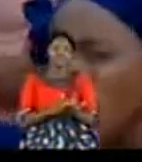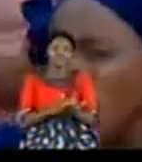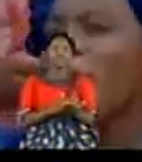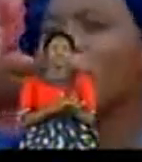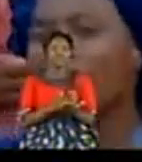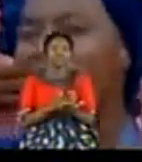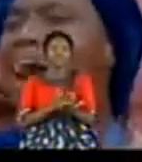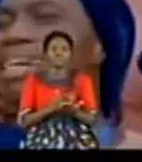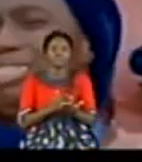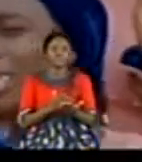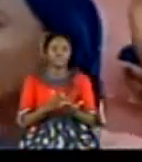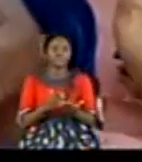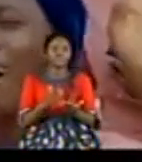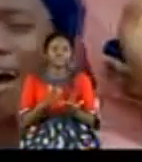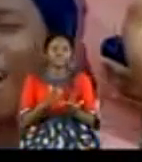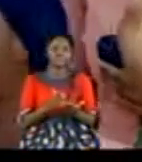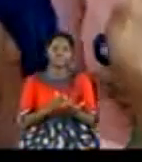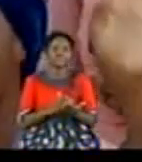might